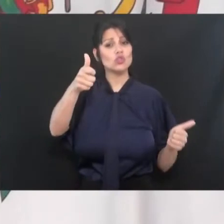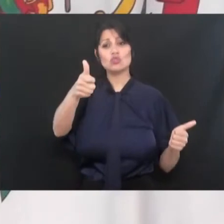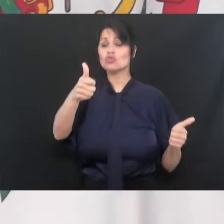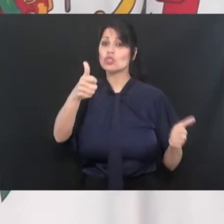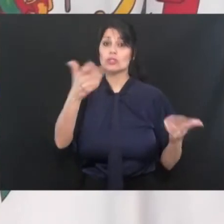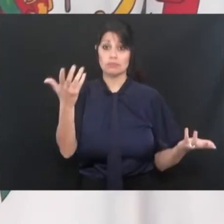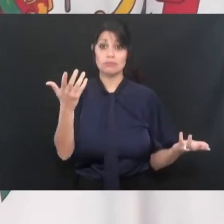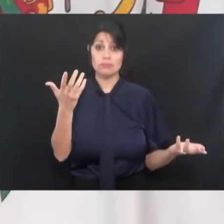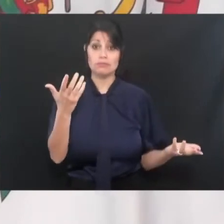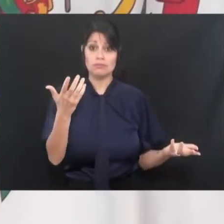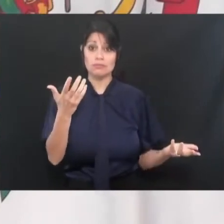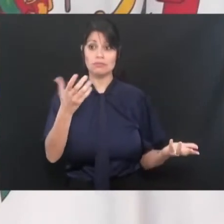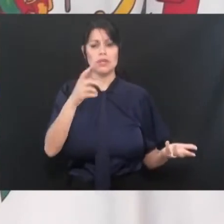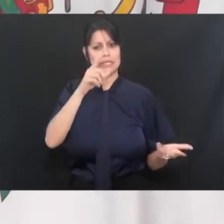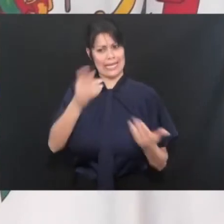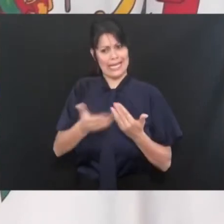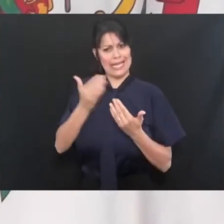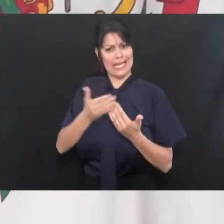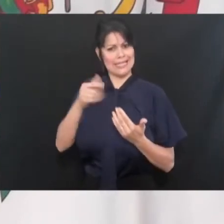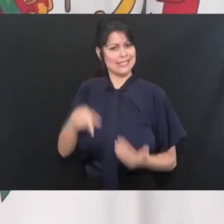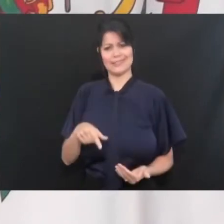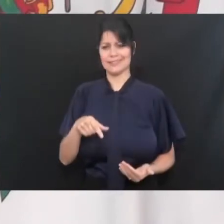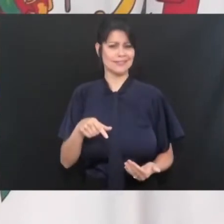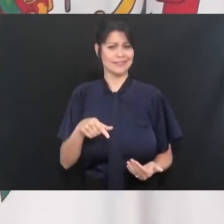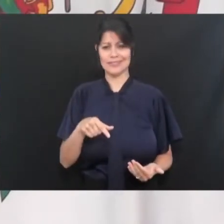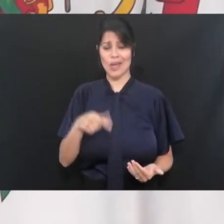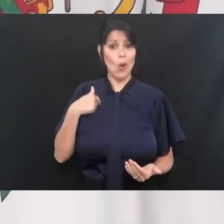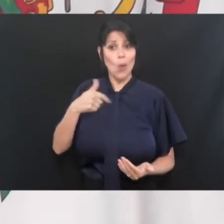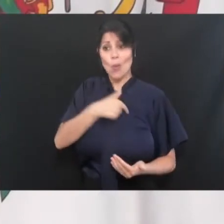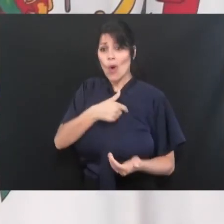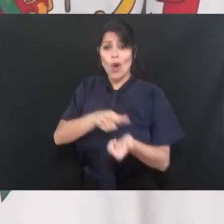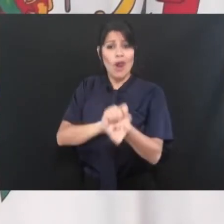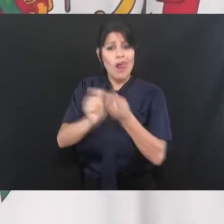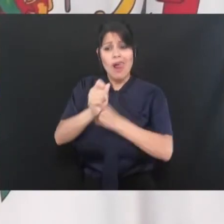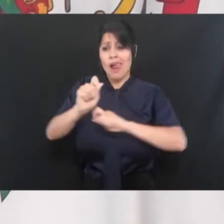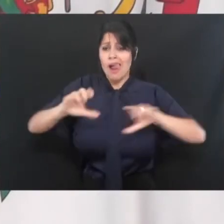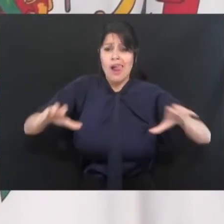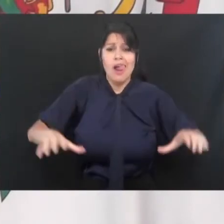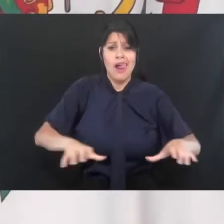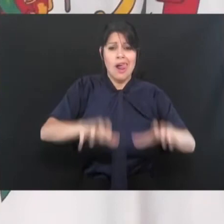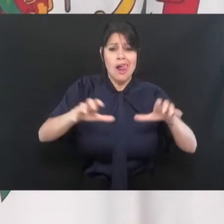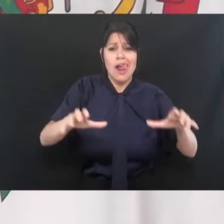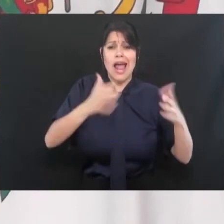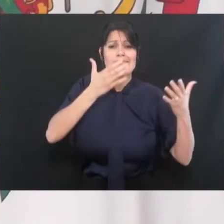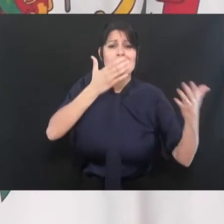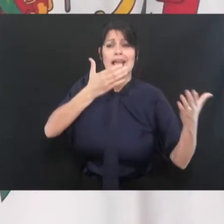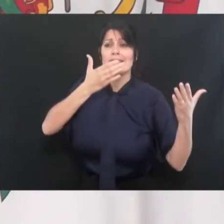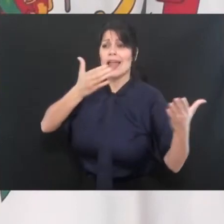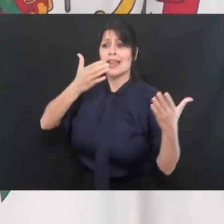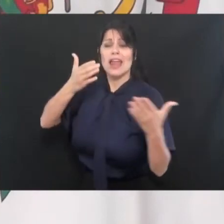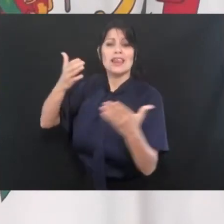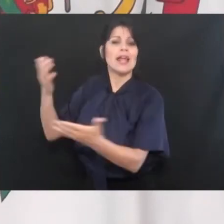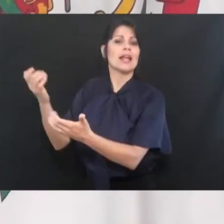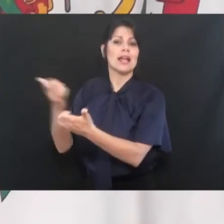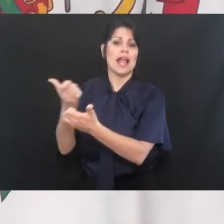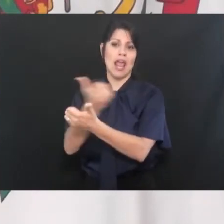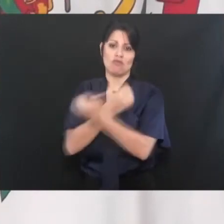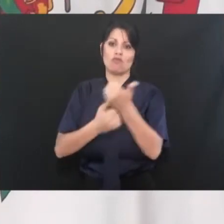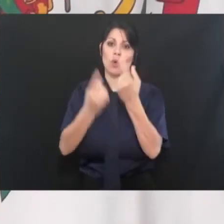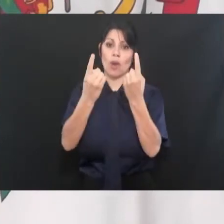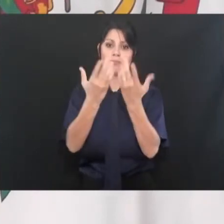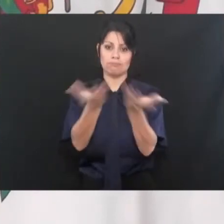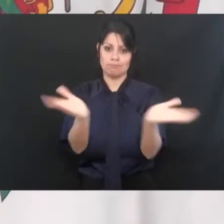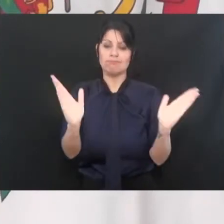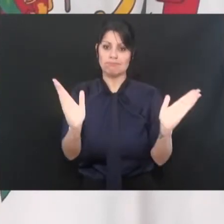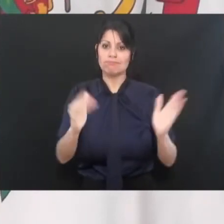haven't done great. It hadn't been easy. And we're all working hard, and I thank all the broadcasters. I thank all of you in every way.